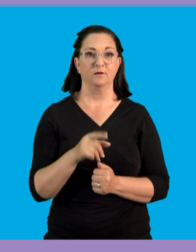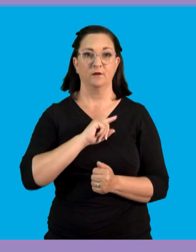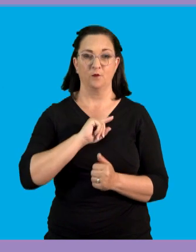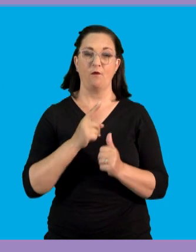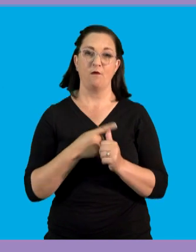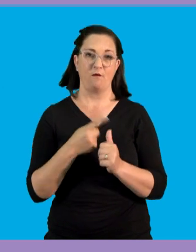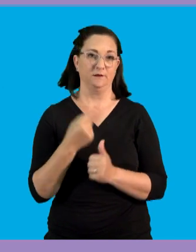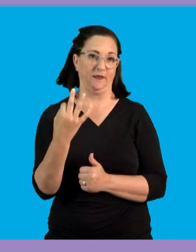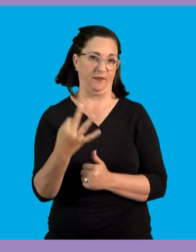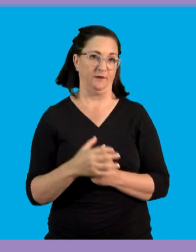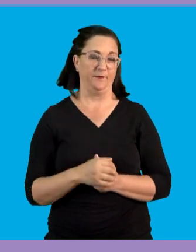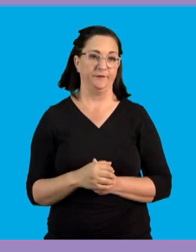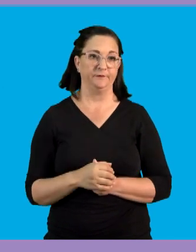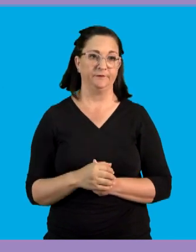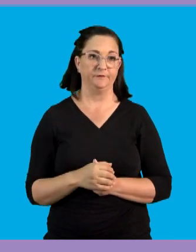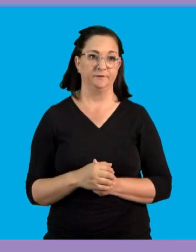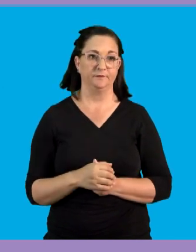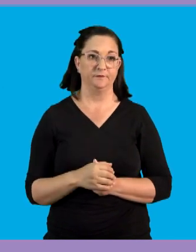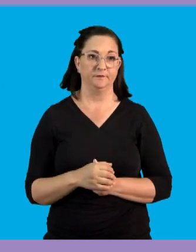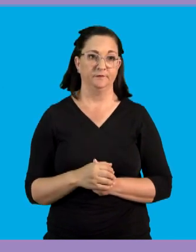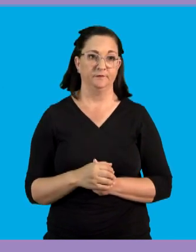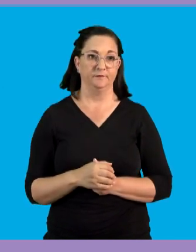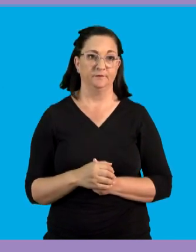us 3, right?